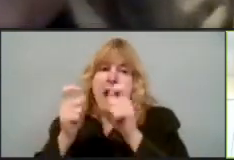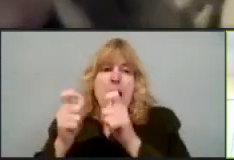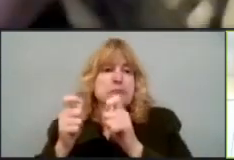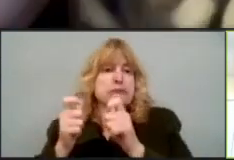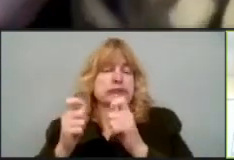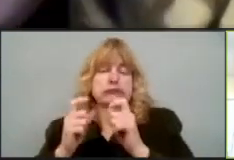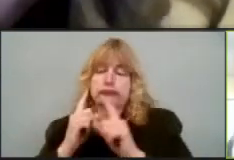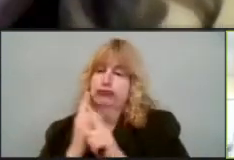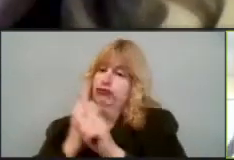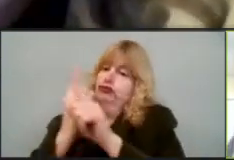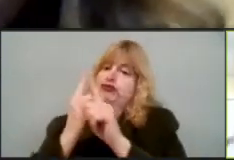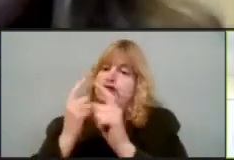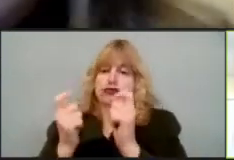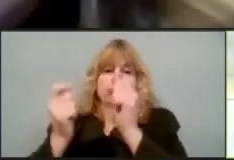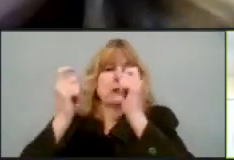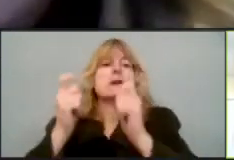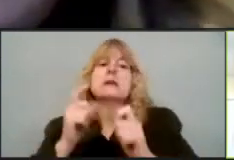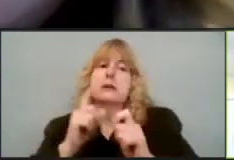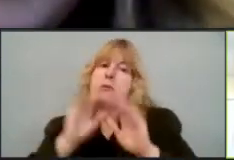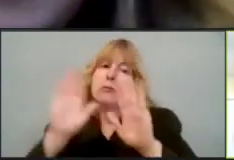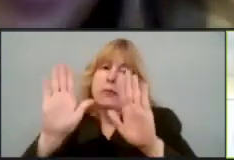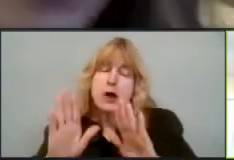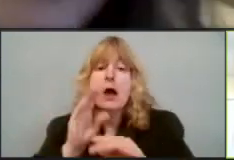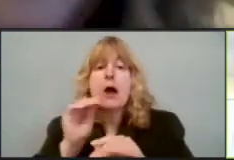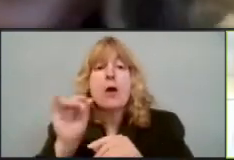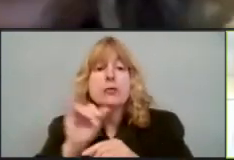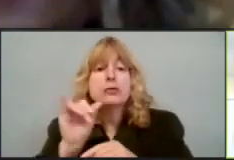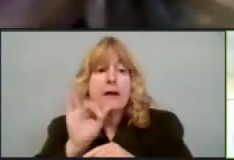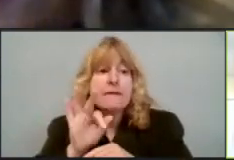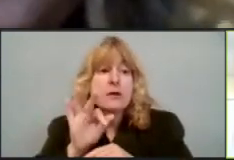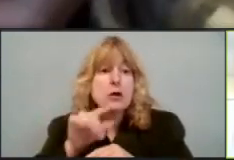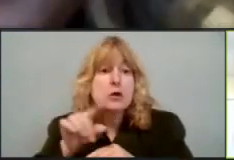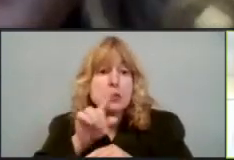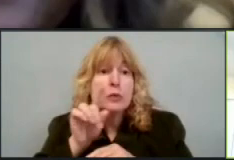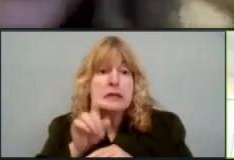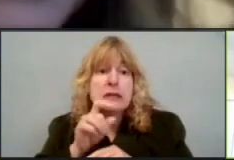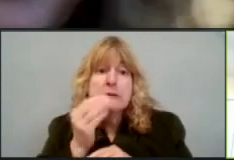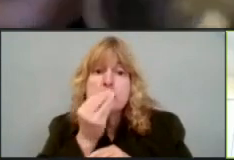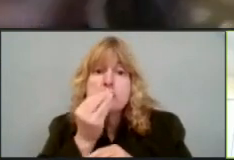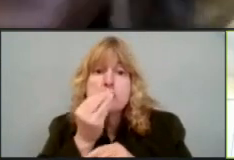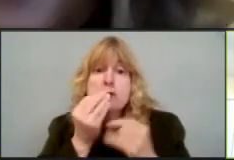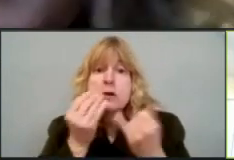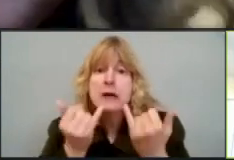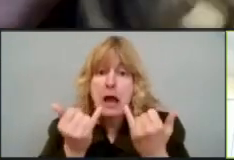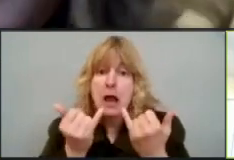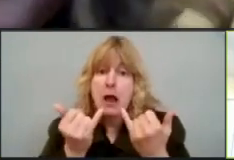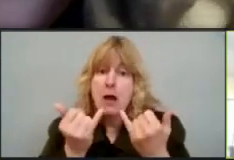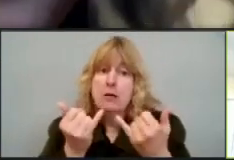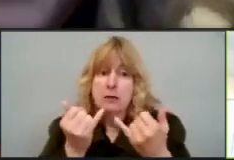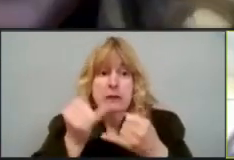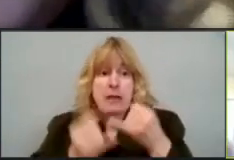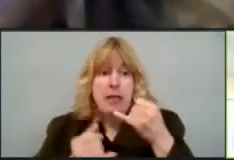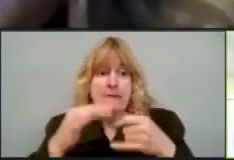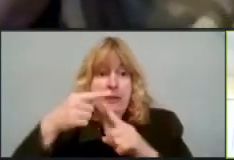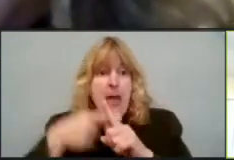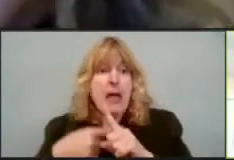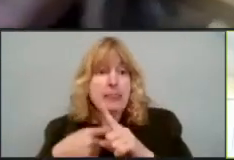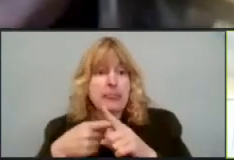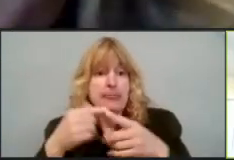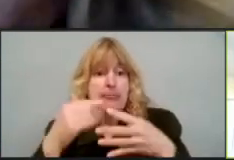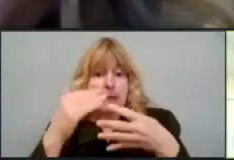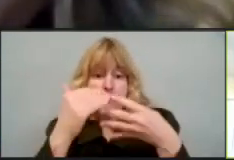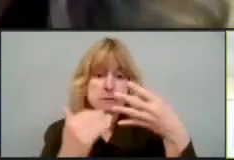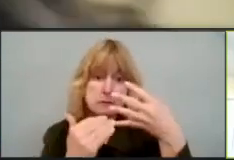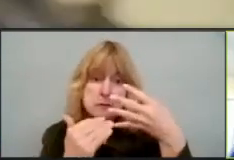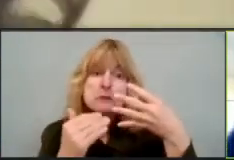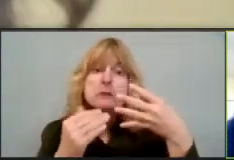awesome. And then also if you're in need of food right now, it's the end of the month. So come and visit us